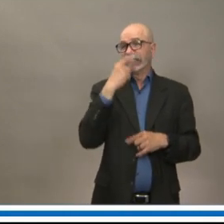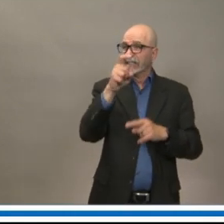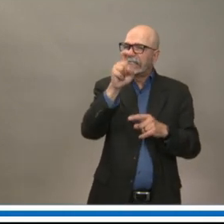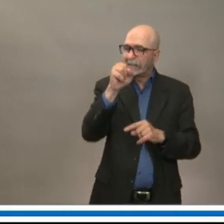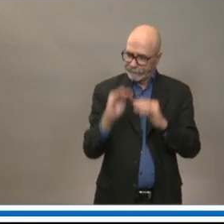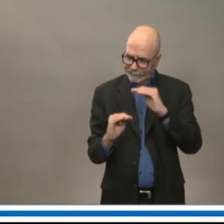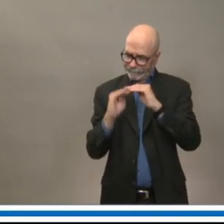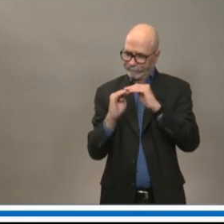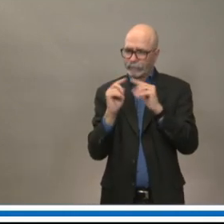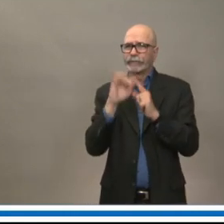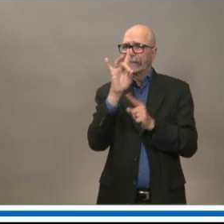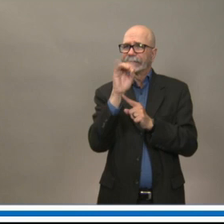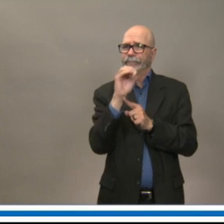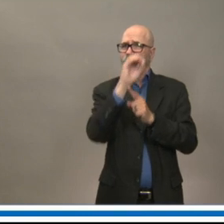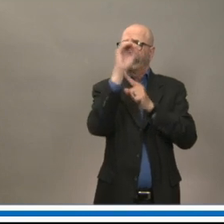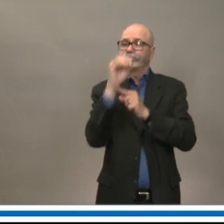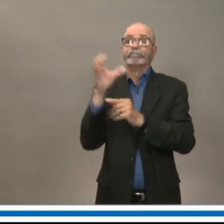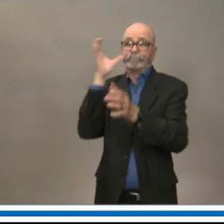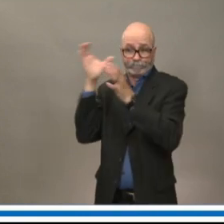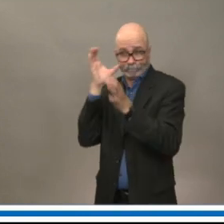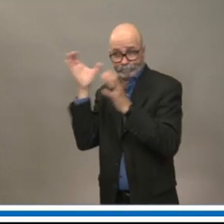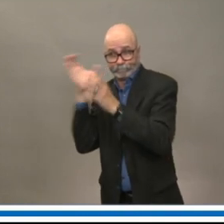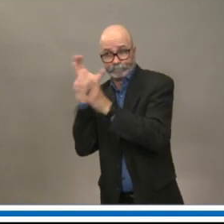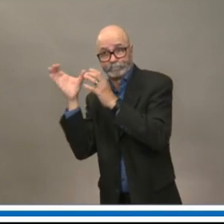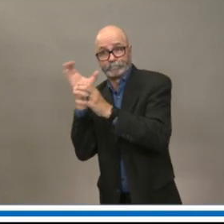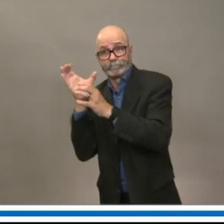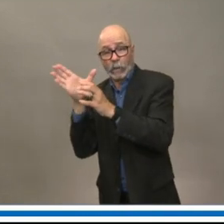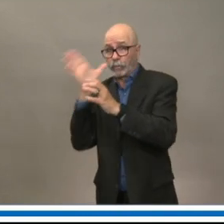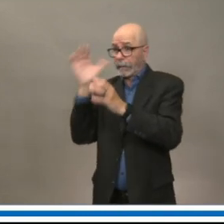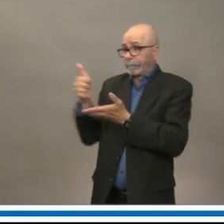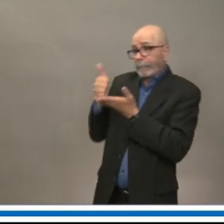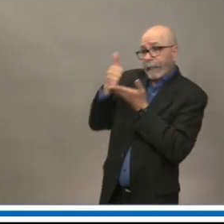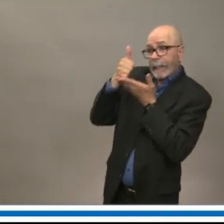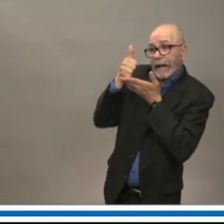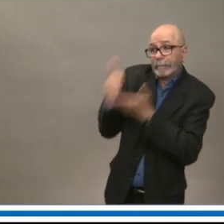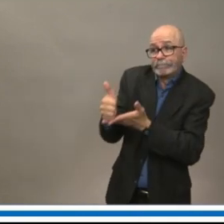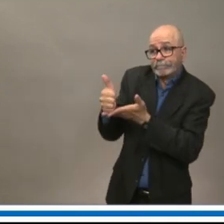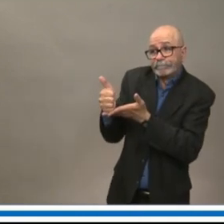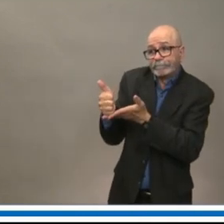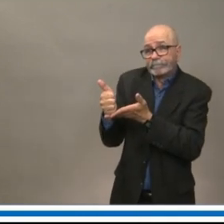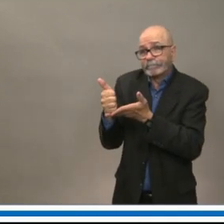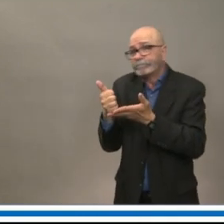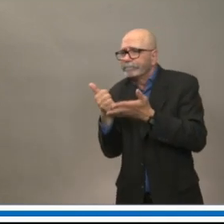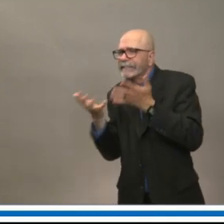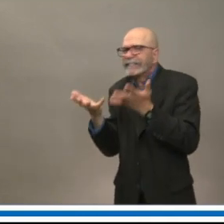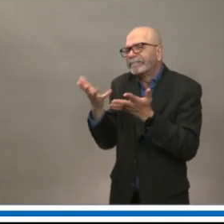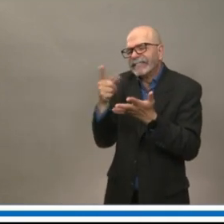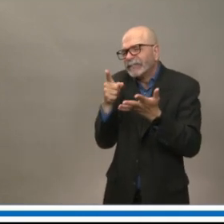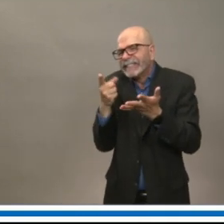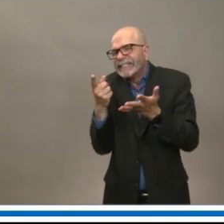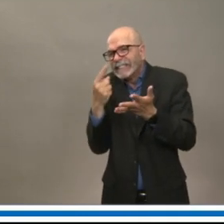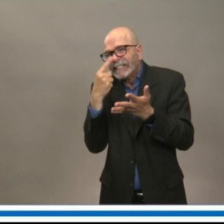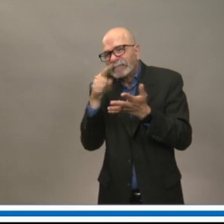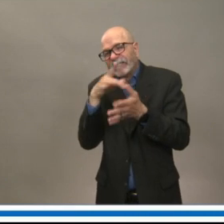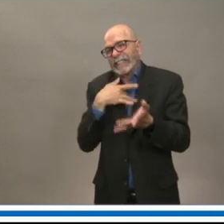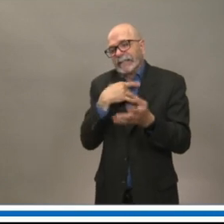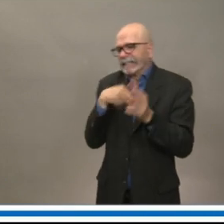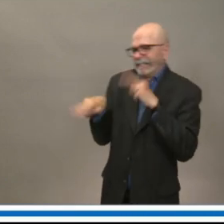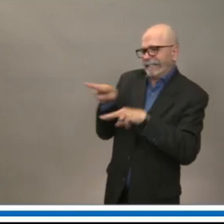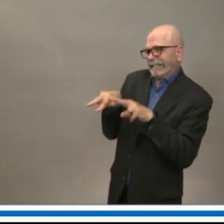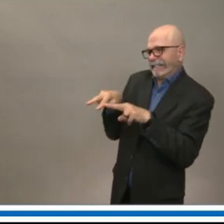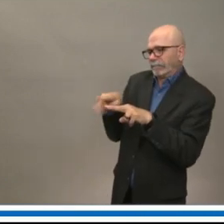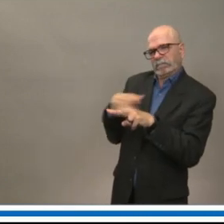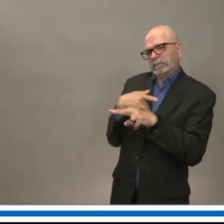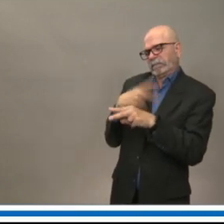health measures in order to make a difference. What percentage compliance do you think we're at now? And how are you measuring